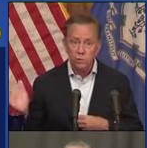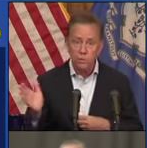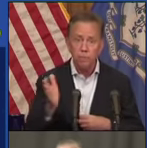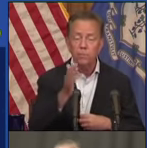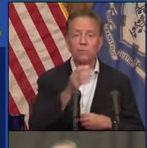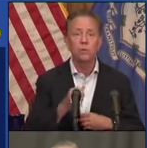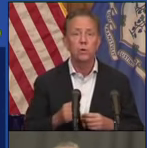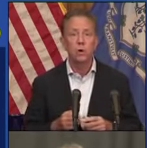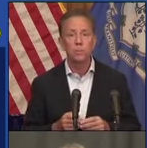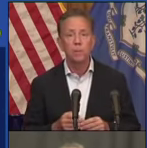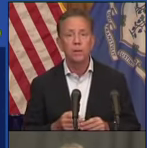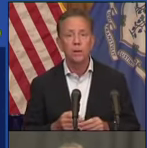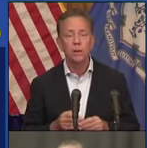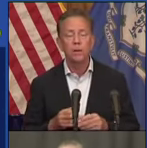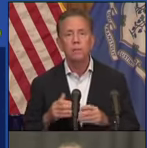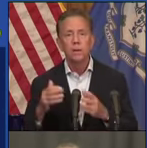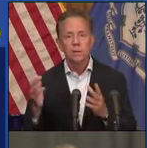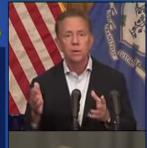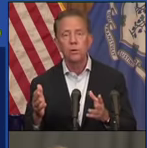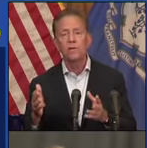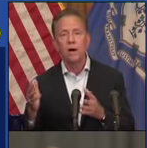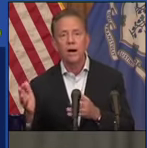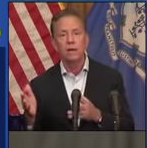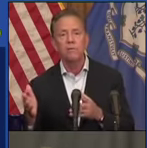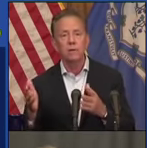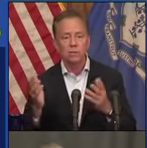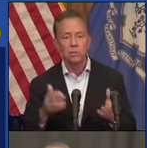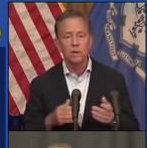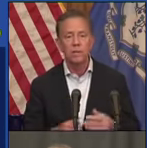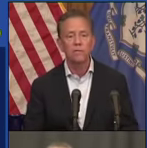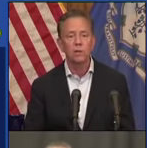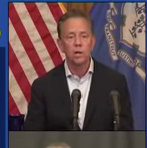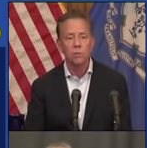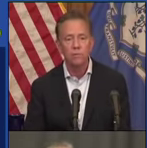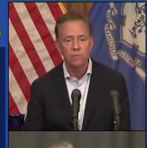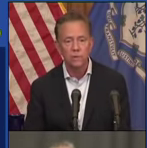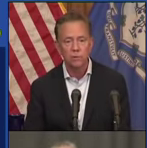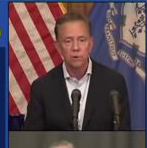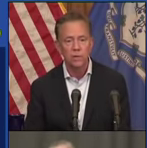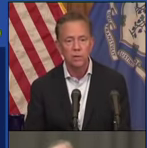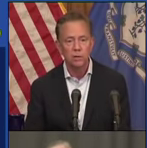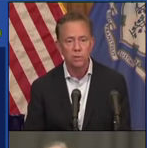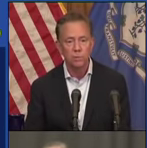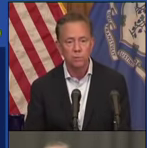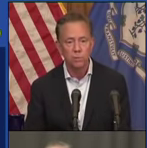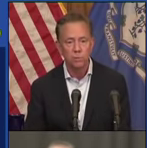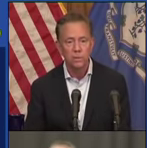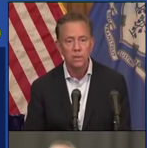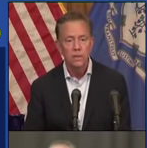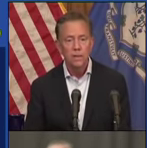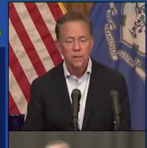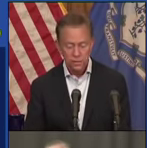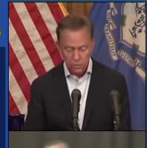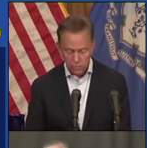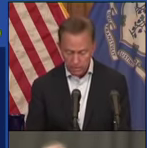Even though some people from New York may be coming up, they don't have a high infection rate. They have a low infection rate now going forward.